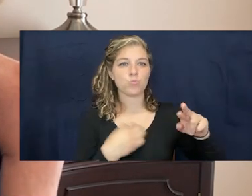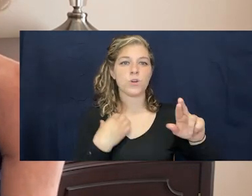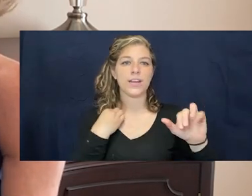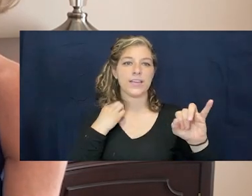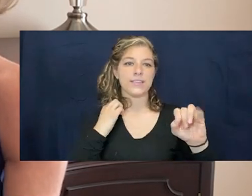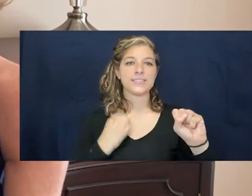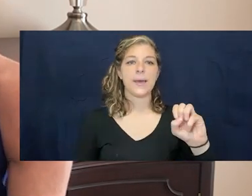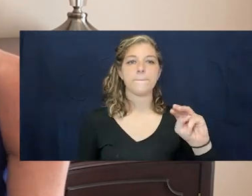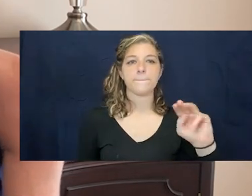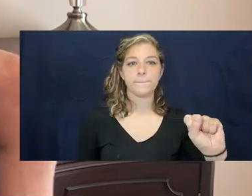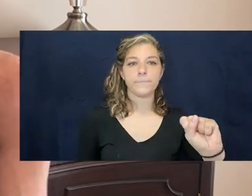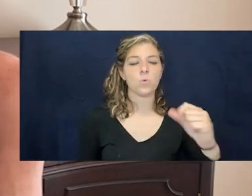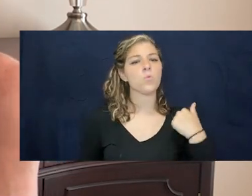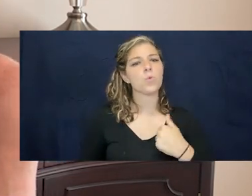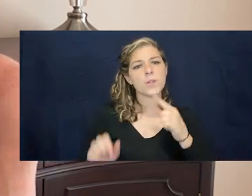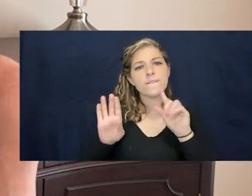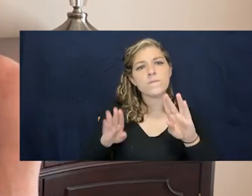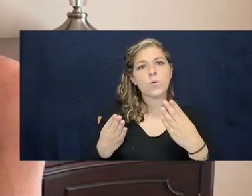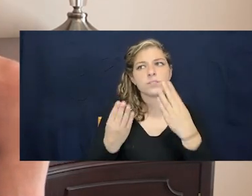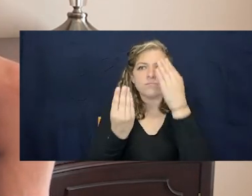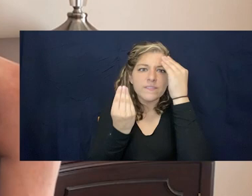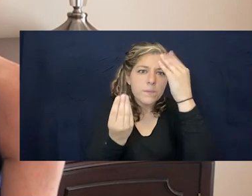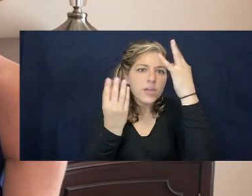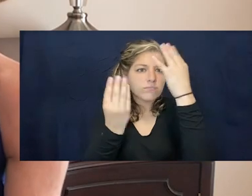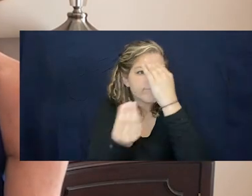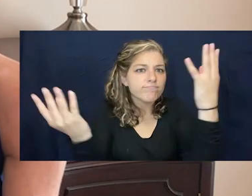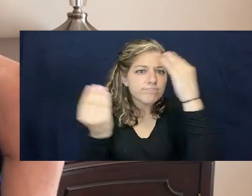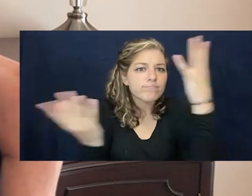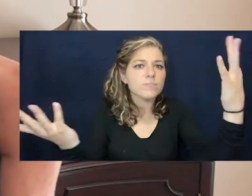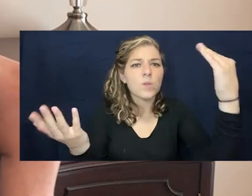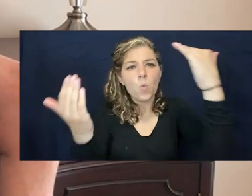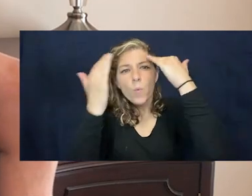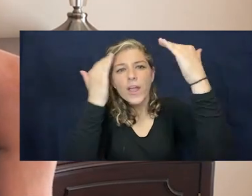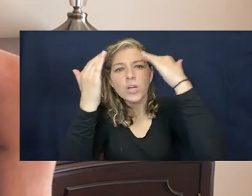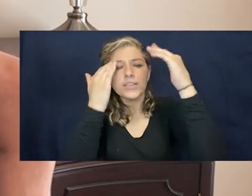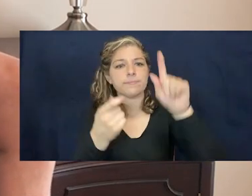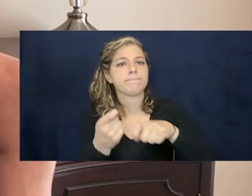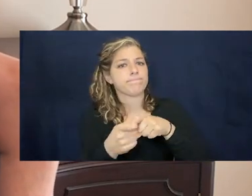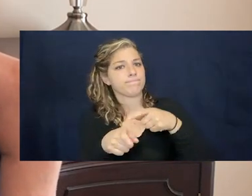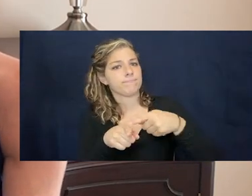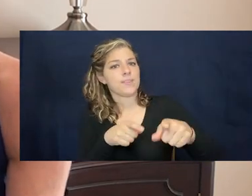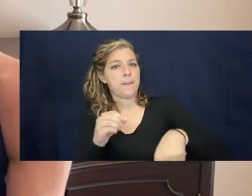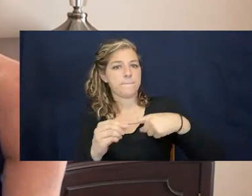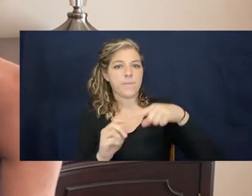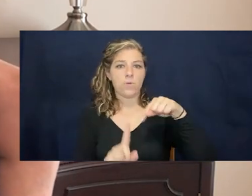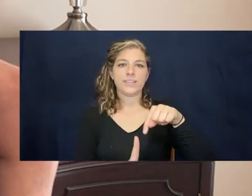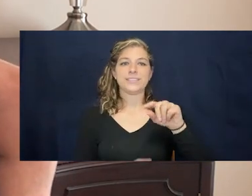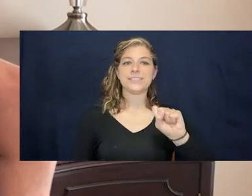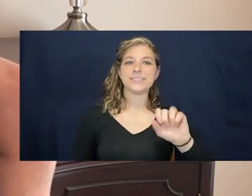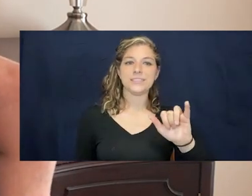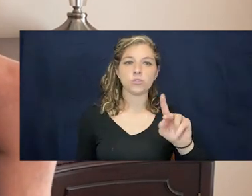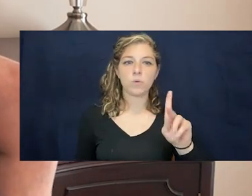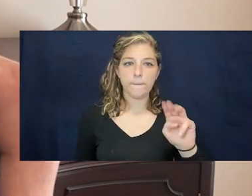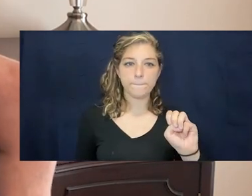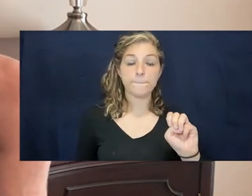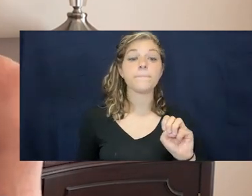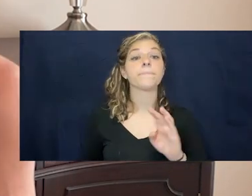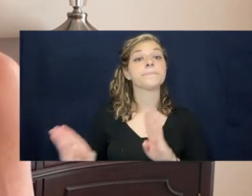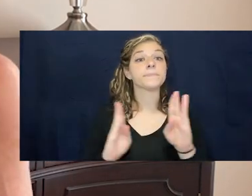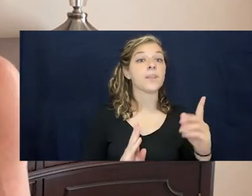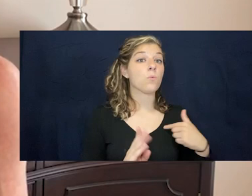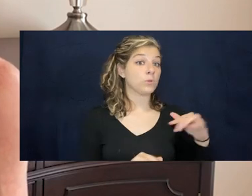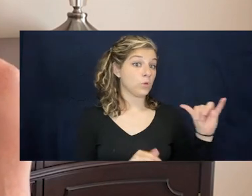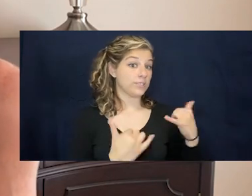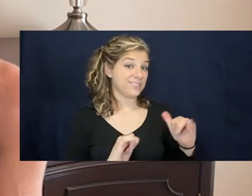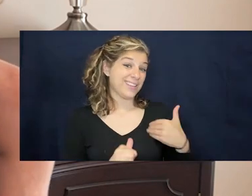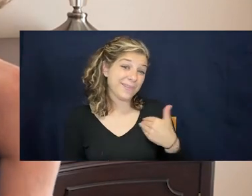PRISMS, we were mainly focused on getting out information and awareness specifically about the syndrome. Alongside,